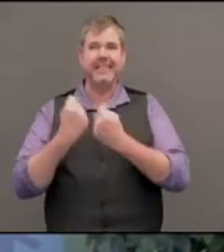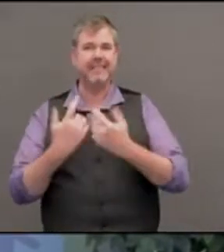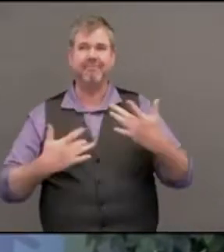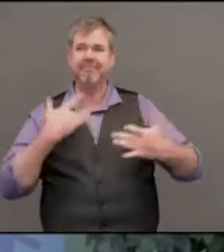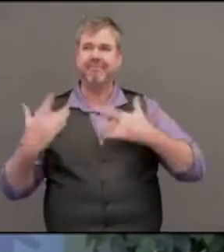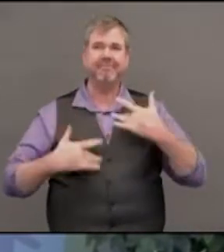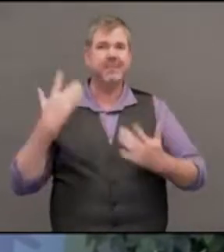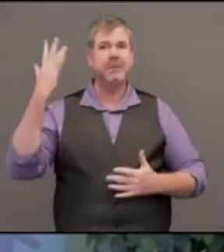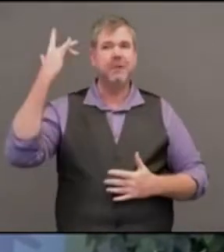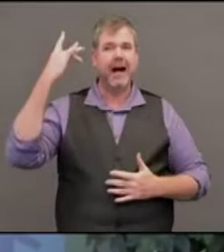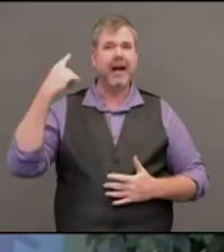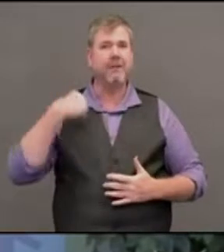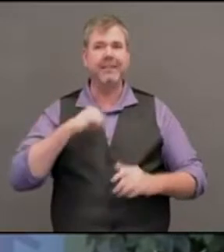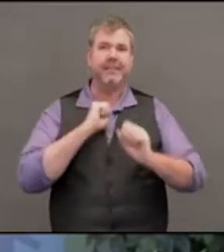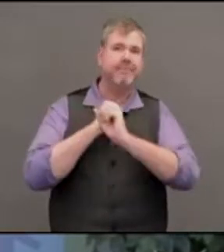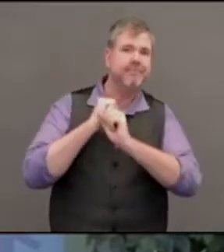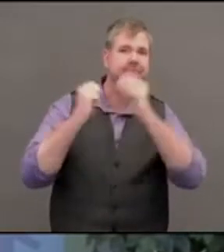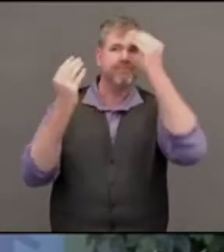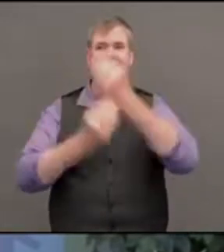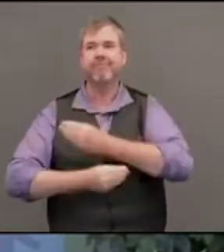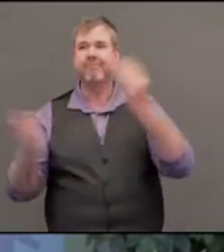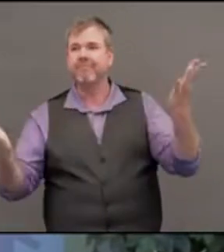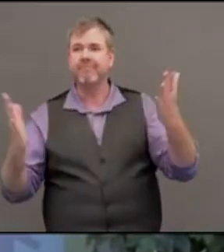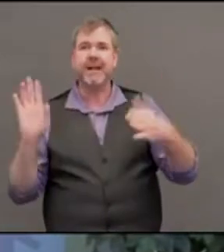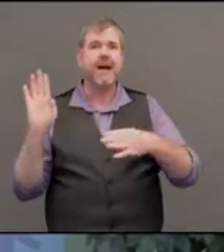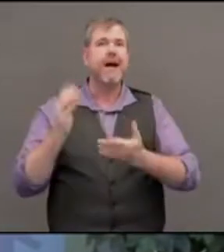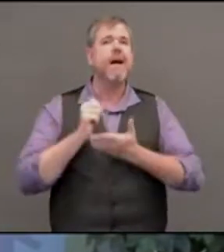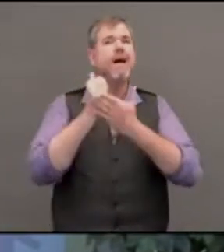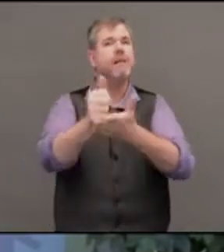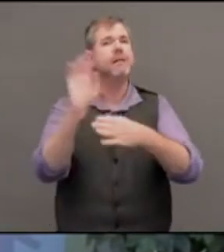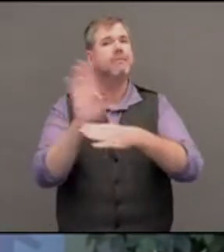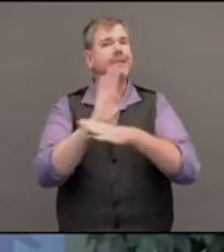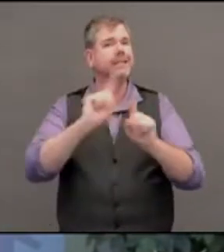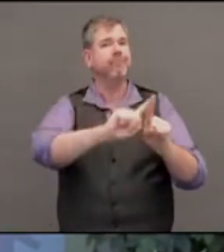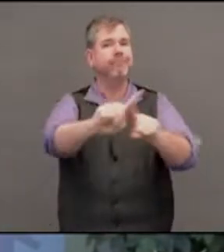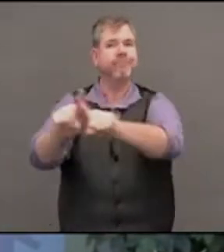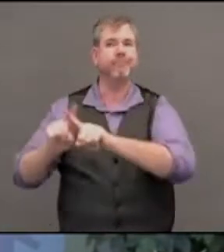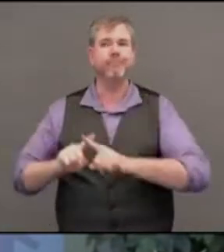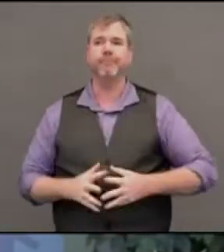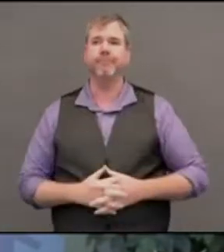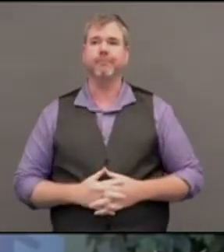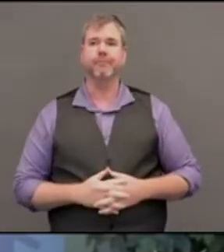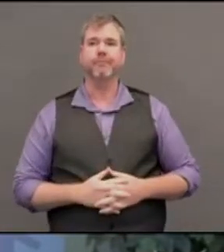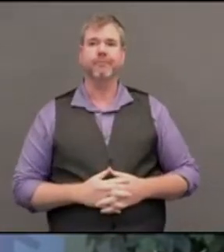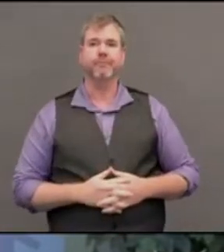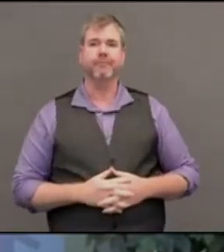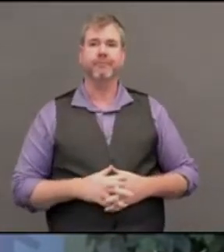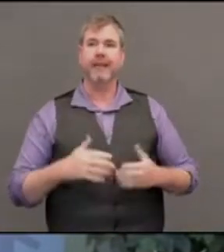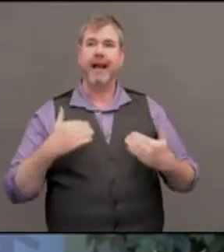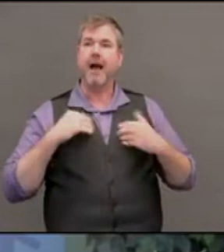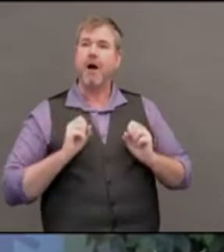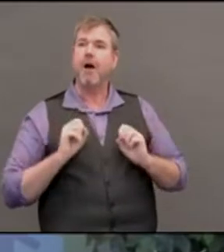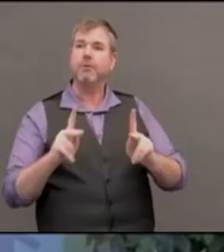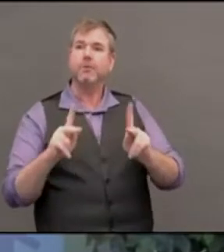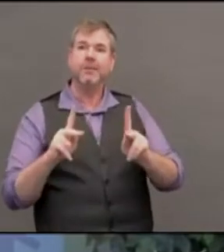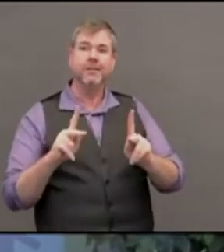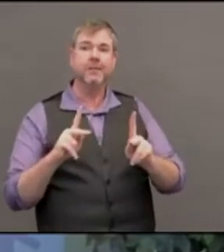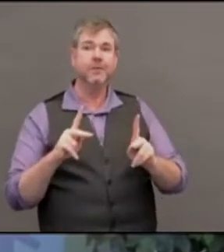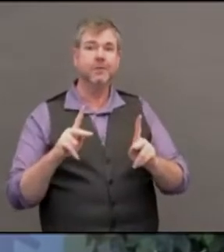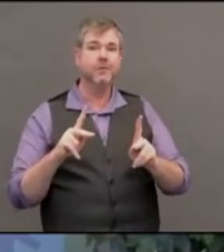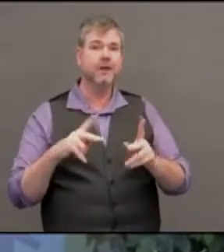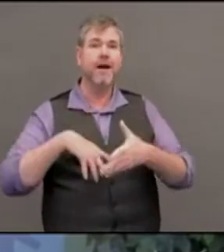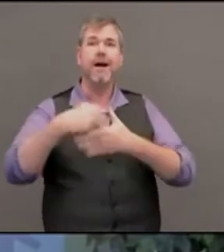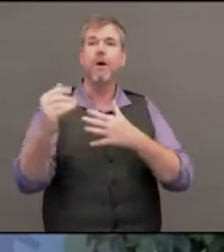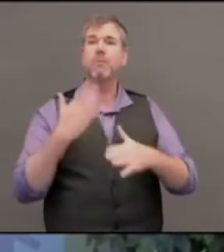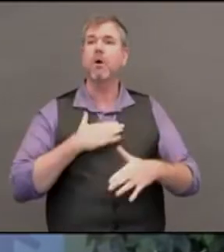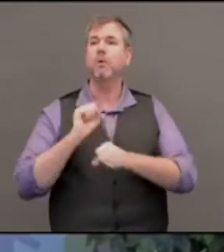that we're there for them, there to help them. Yeah, I had the opportunity of actually going out with my coworker Carolyn to see